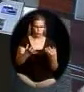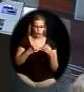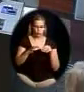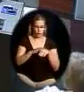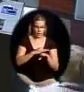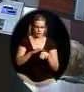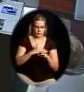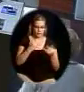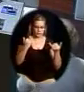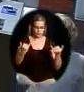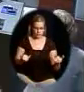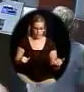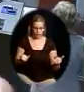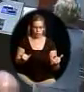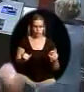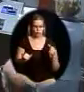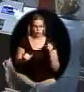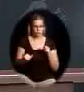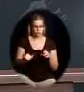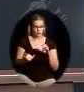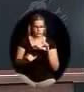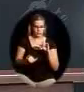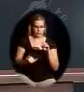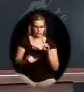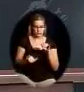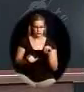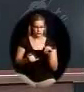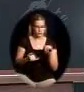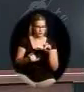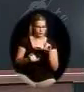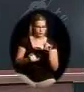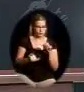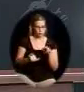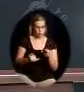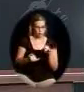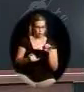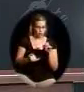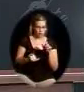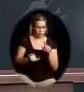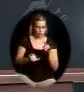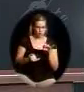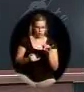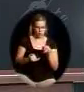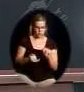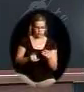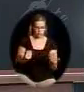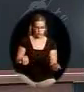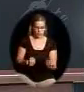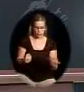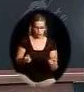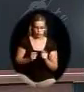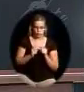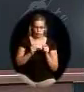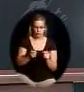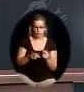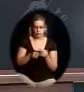access now. And so Cindy Gilmore, our Director of Health Services, and Mr. Earl Martin are here to just give a